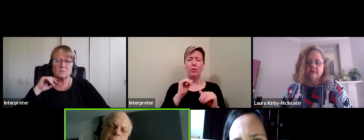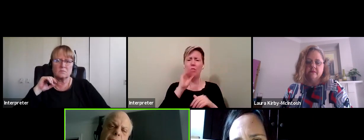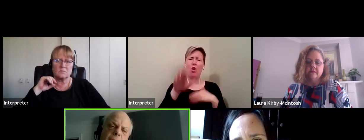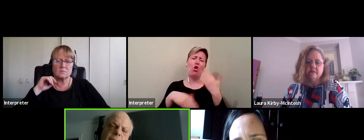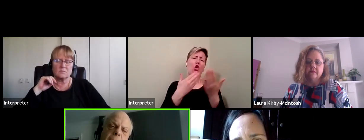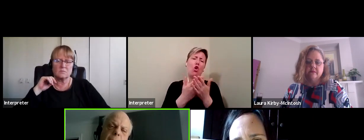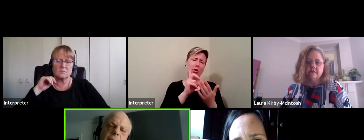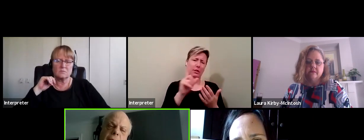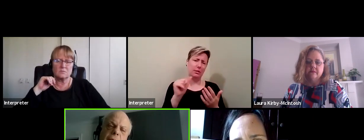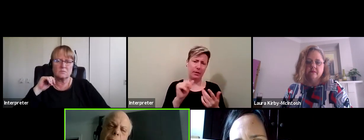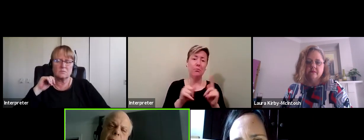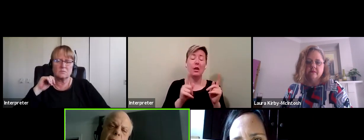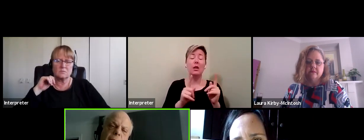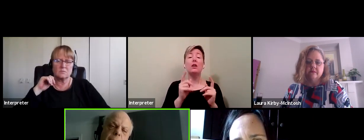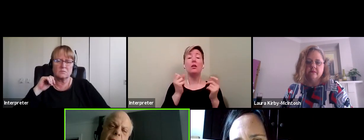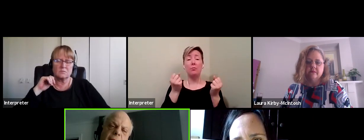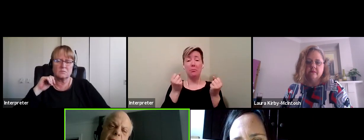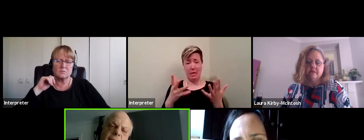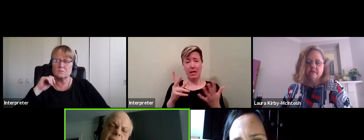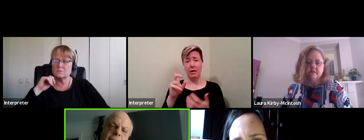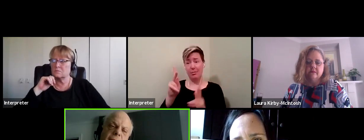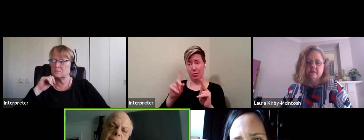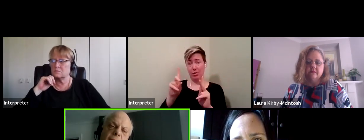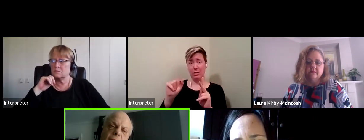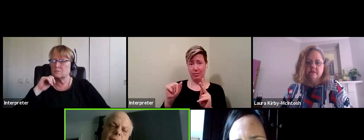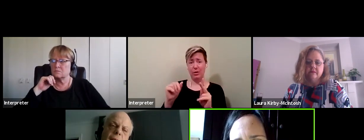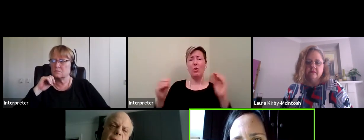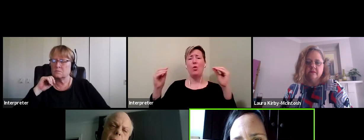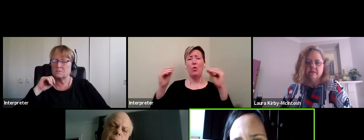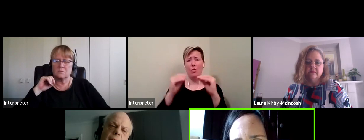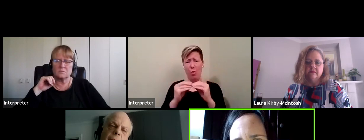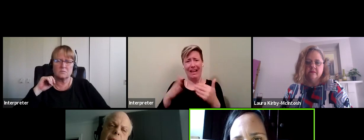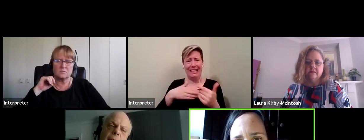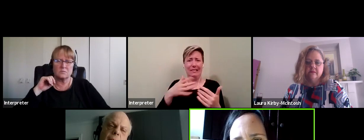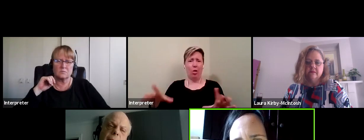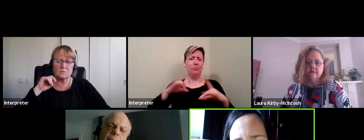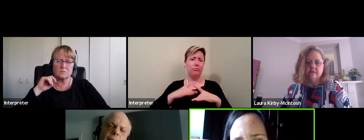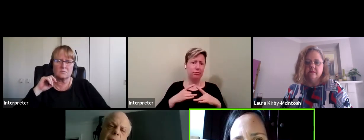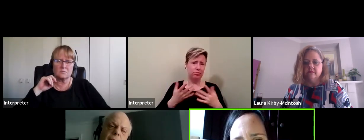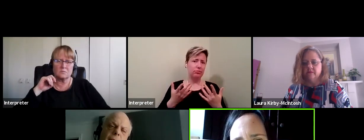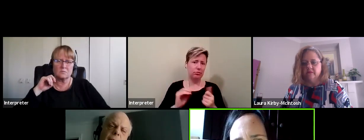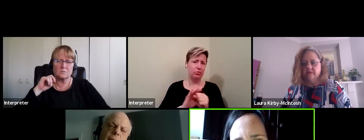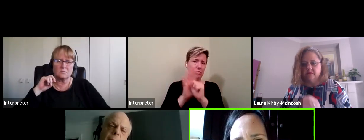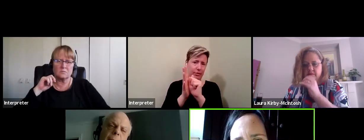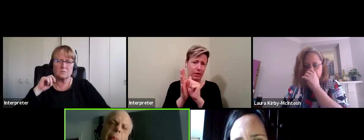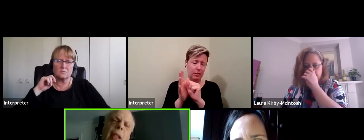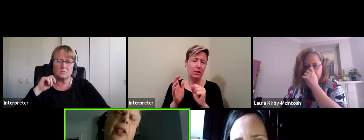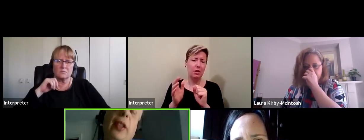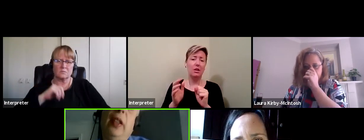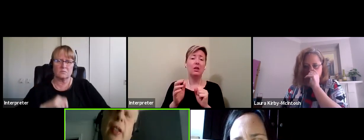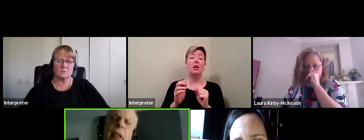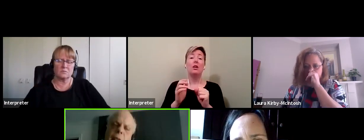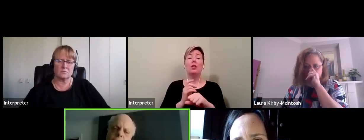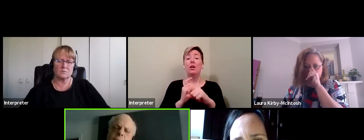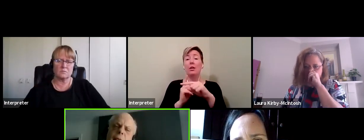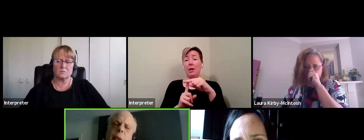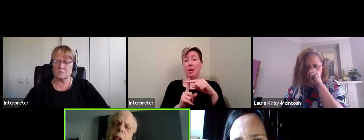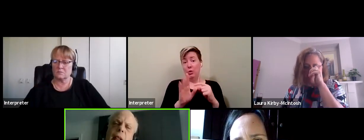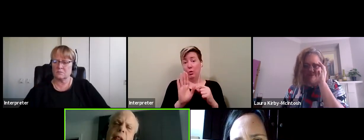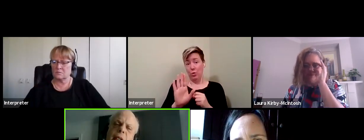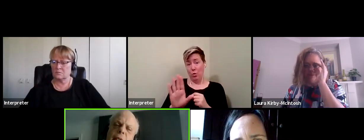person with certain disabilities is more vulnerable to get this disease. Mhm. And then what you've described for at least the population that